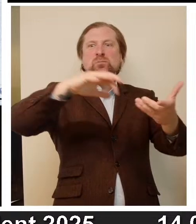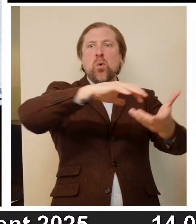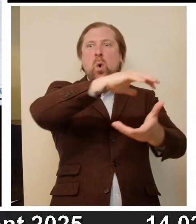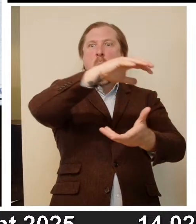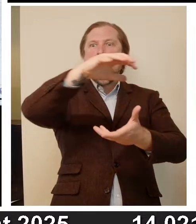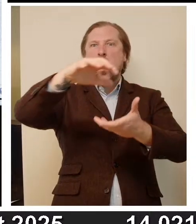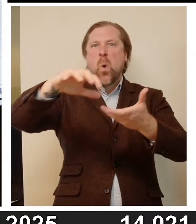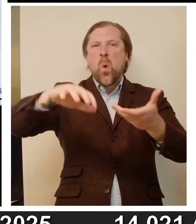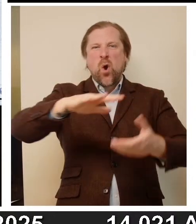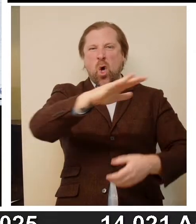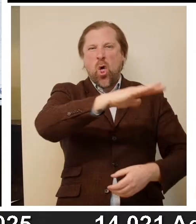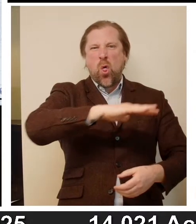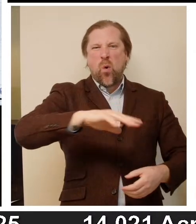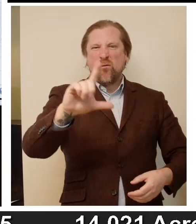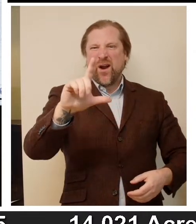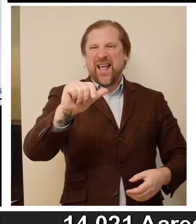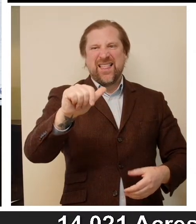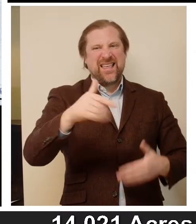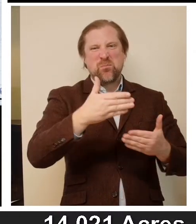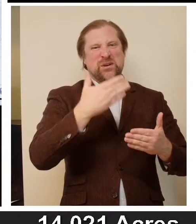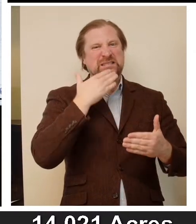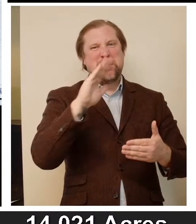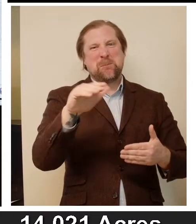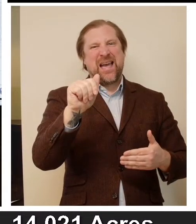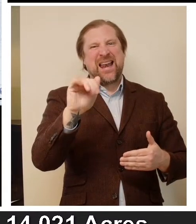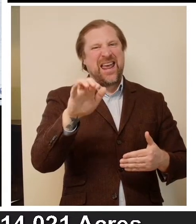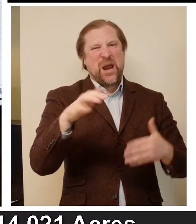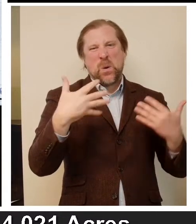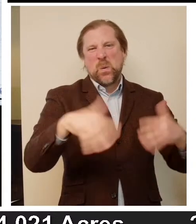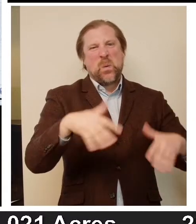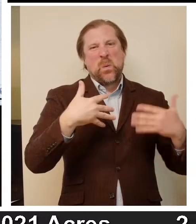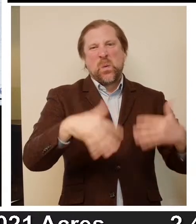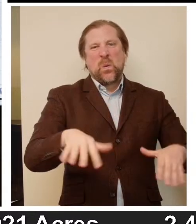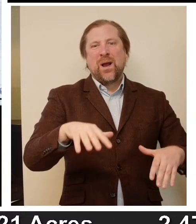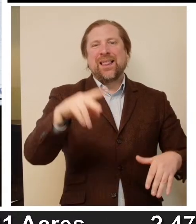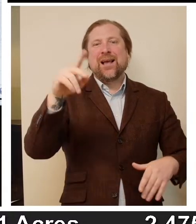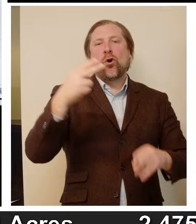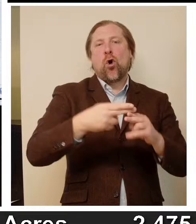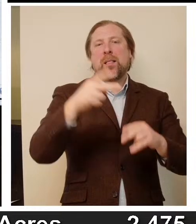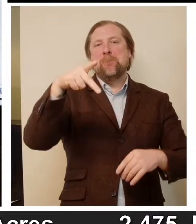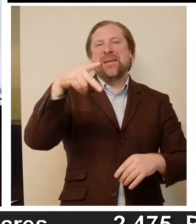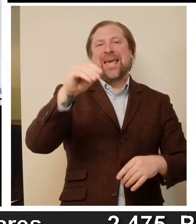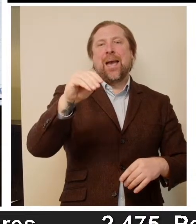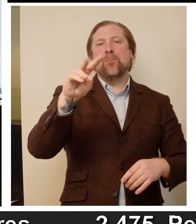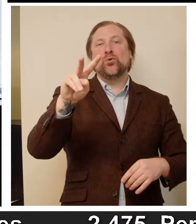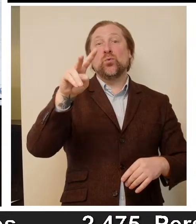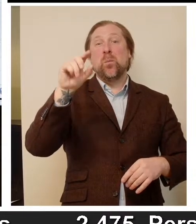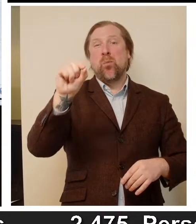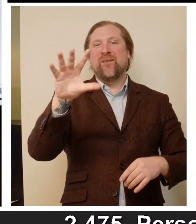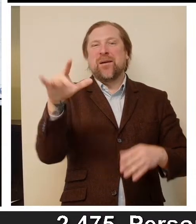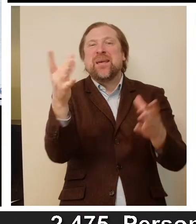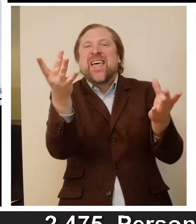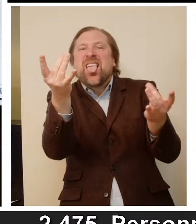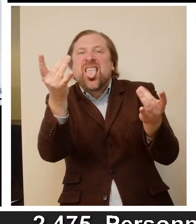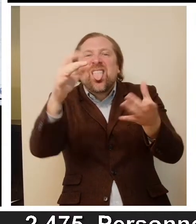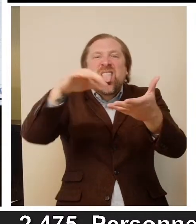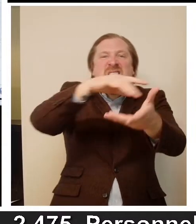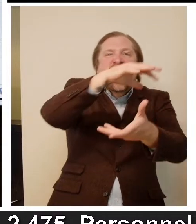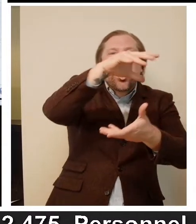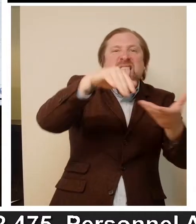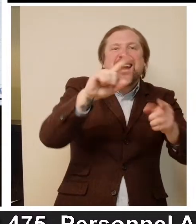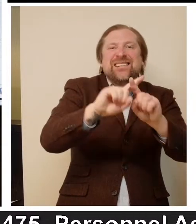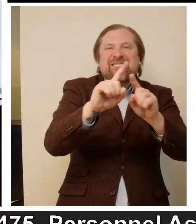entire community, bringing hazardous air quality in terms of the PM 2.5, but also carrying all of those